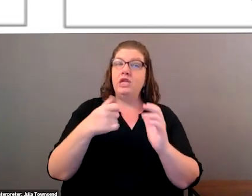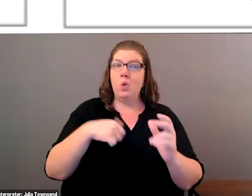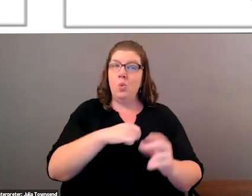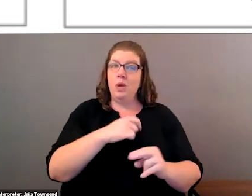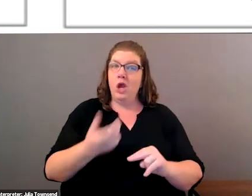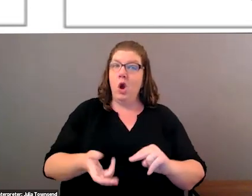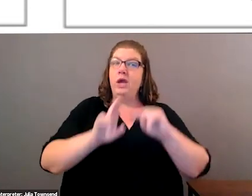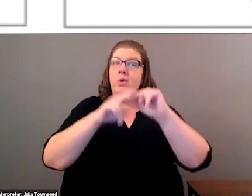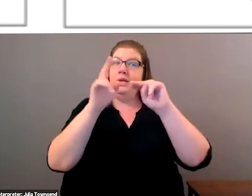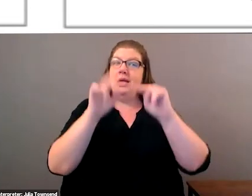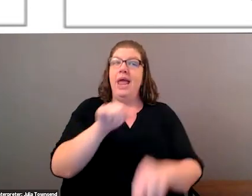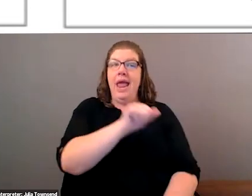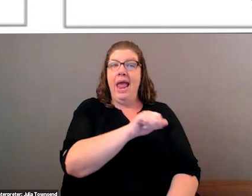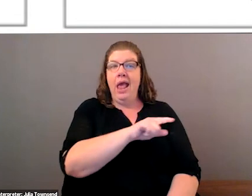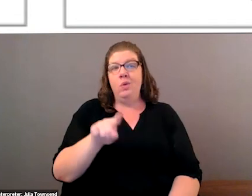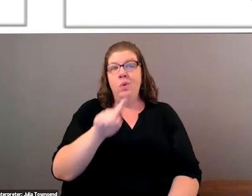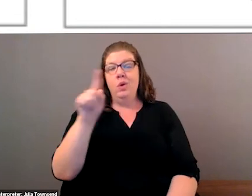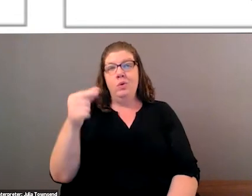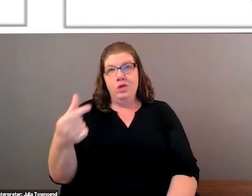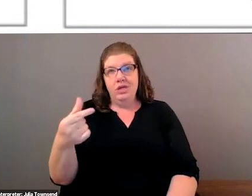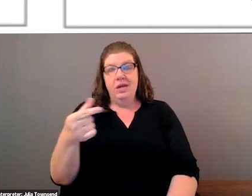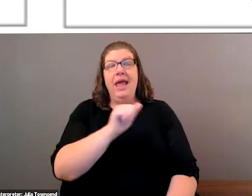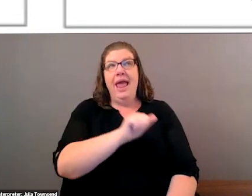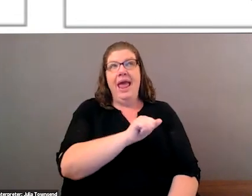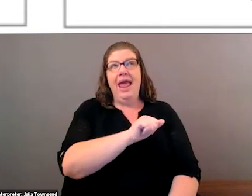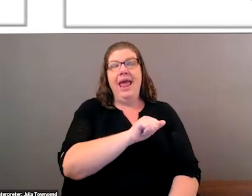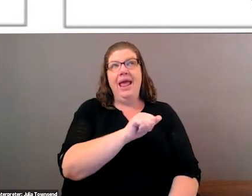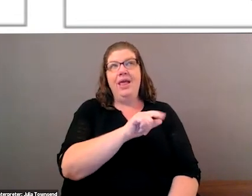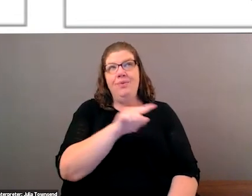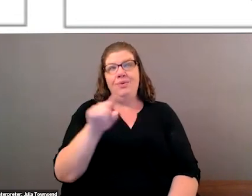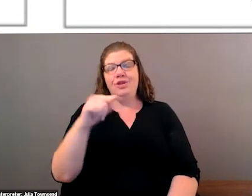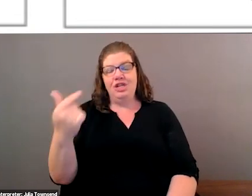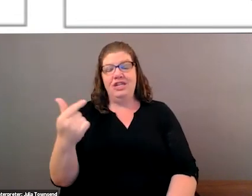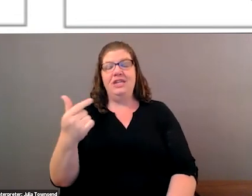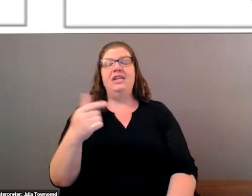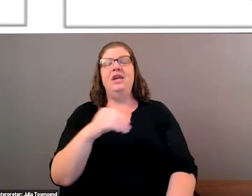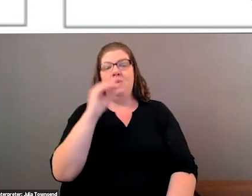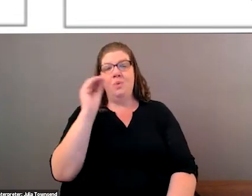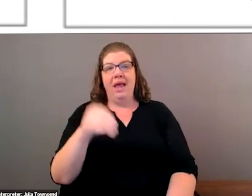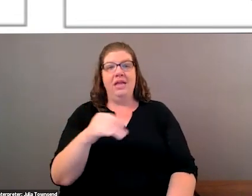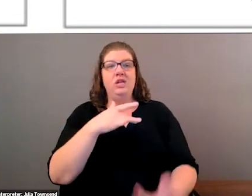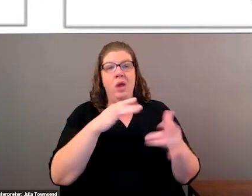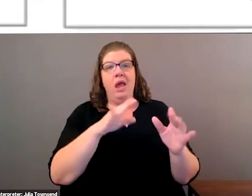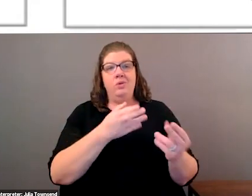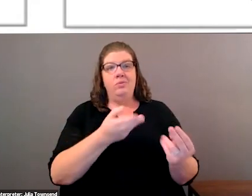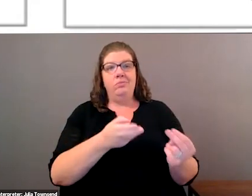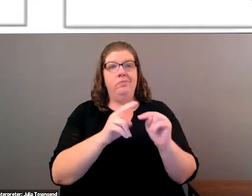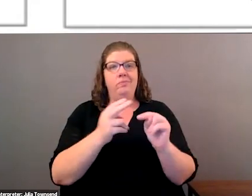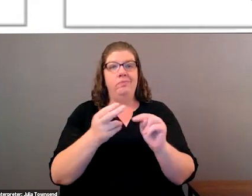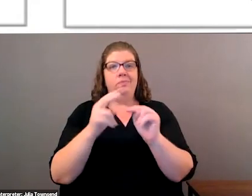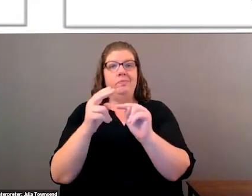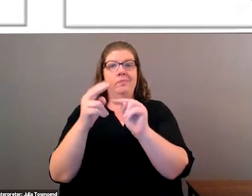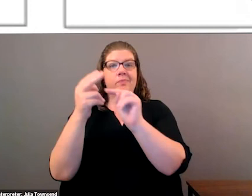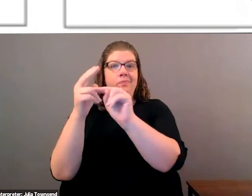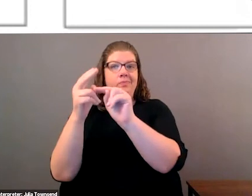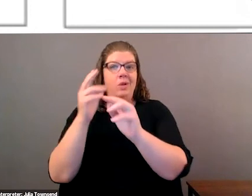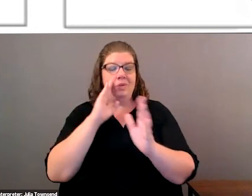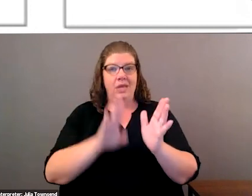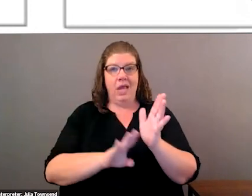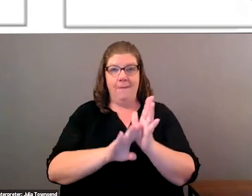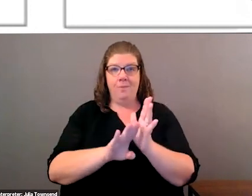through G rates in what we consider to be a trend line. We've got 3 data points there, and it's certainly an upward